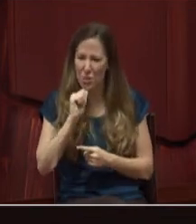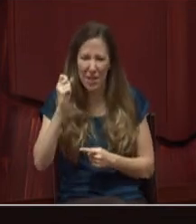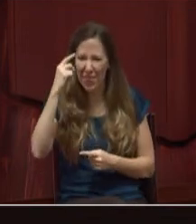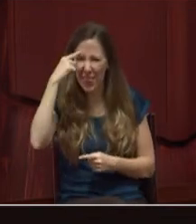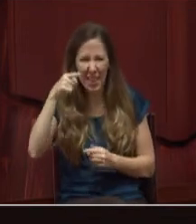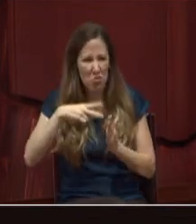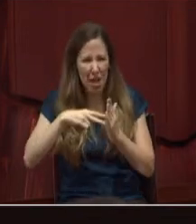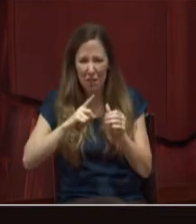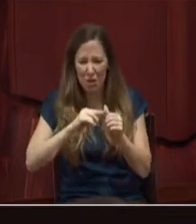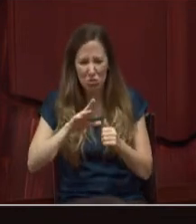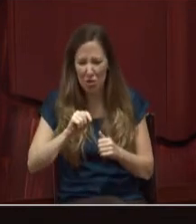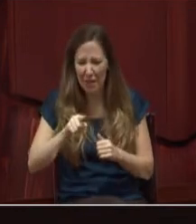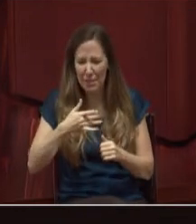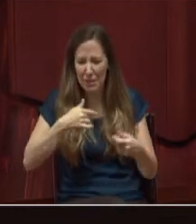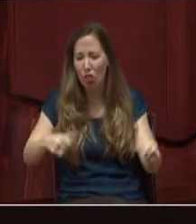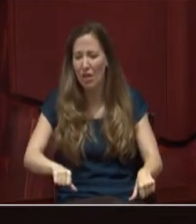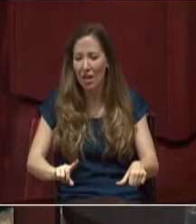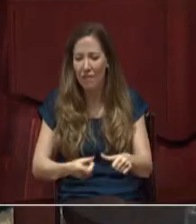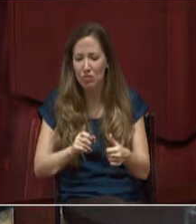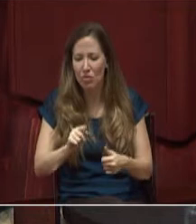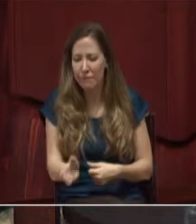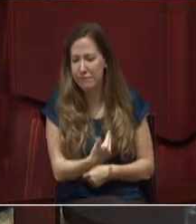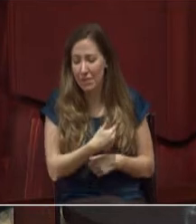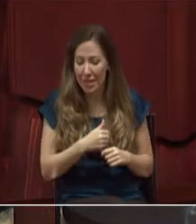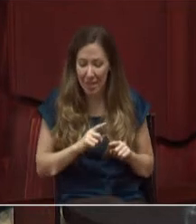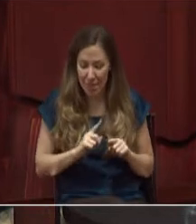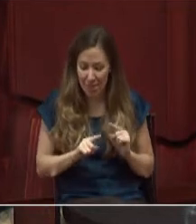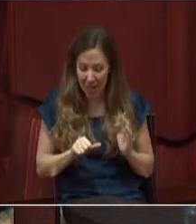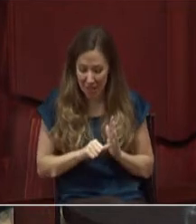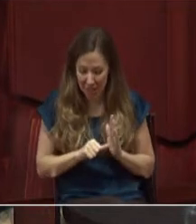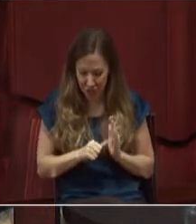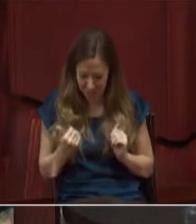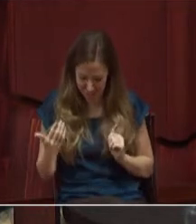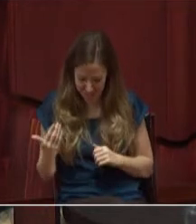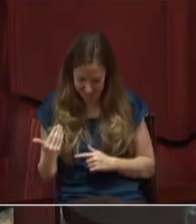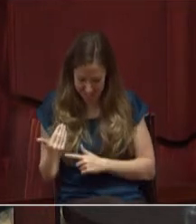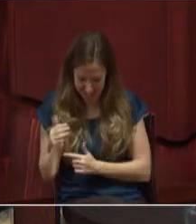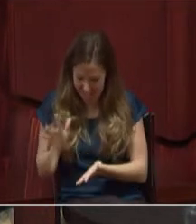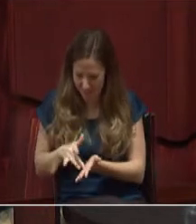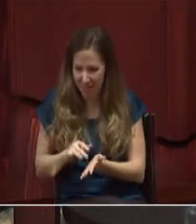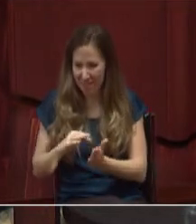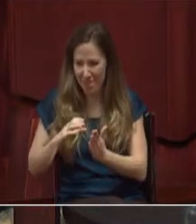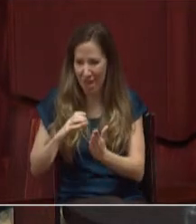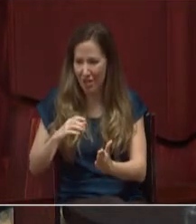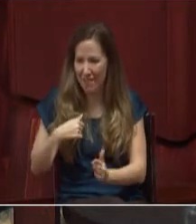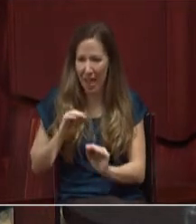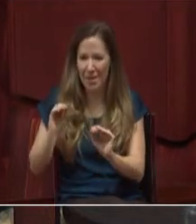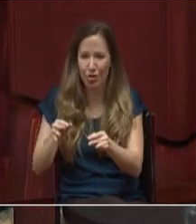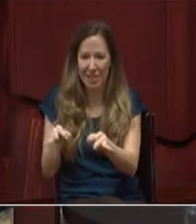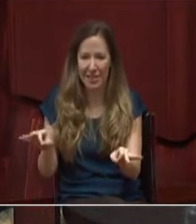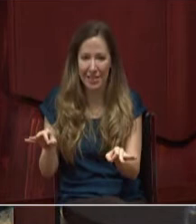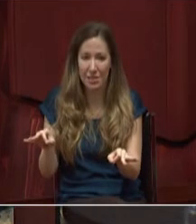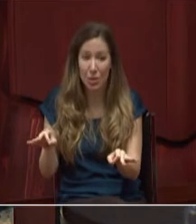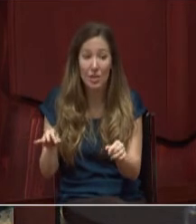draft. He's going to reject it because it was a first draft, right? So on page 15, and right in the middle of a paragraph, I put in a sentence that